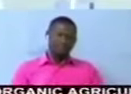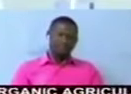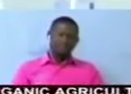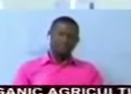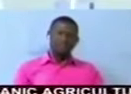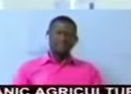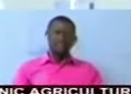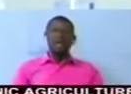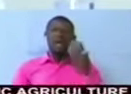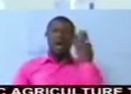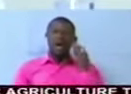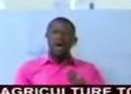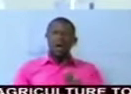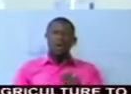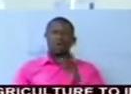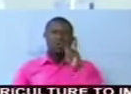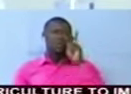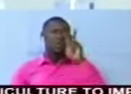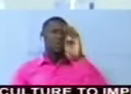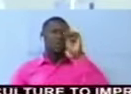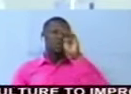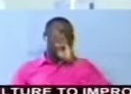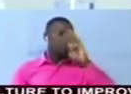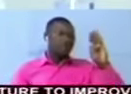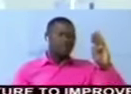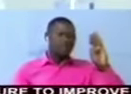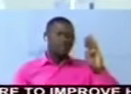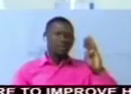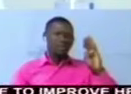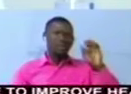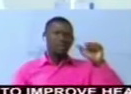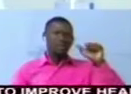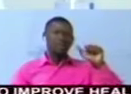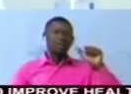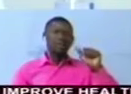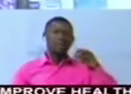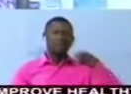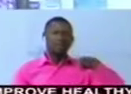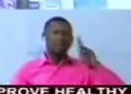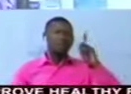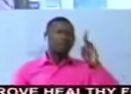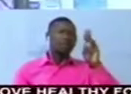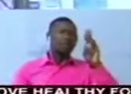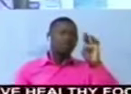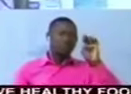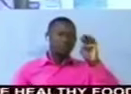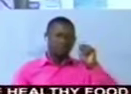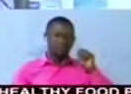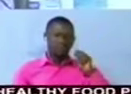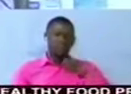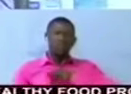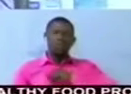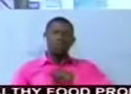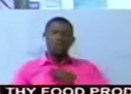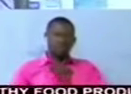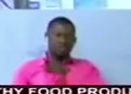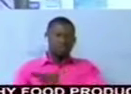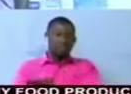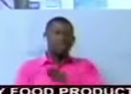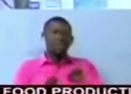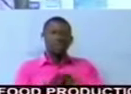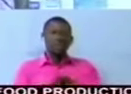own that land? Bon naka la Kebandour ñowé nak ba mom pakka bobu. Daf ko jënda. He bought it. From